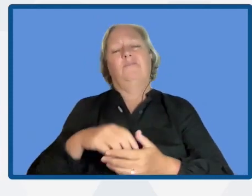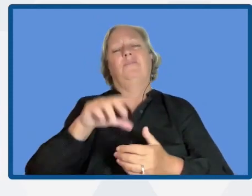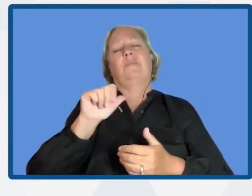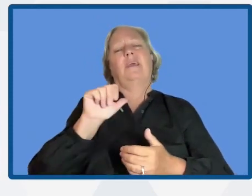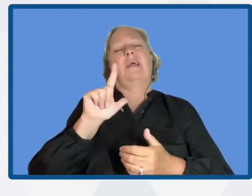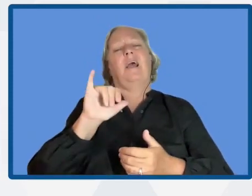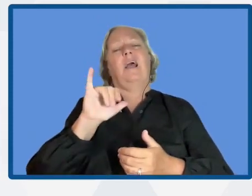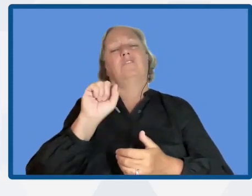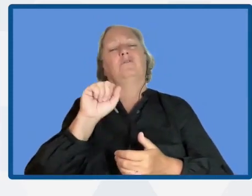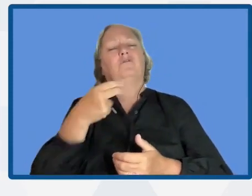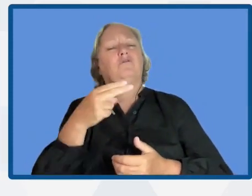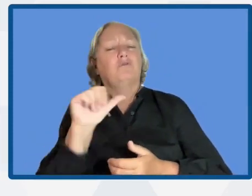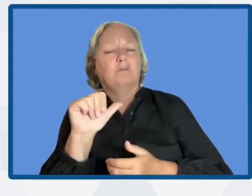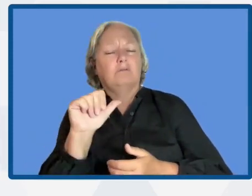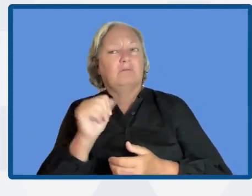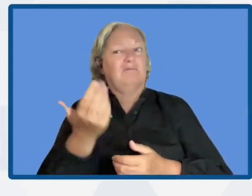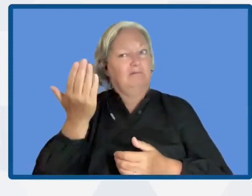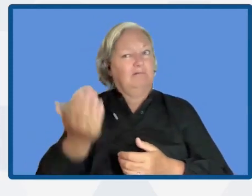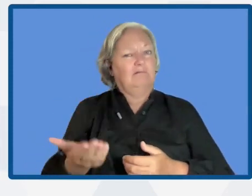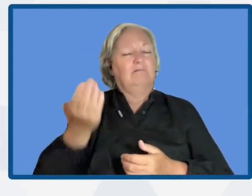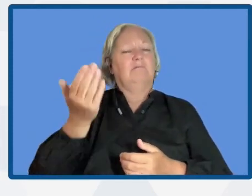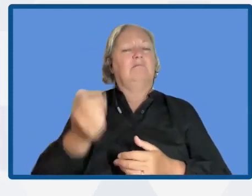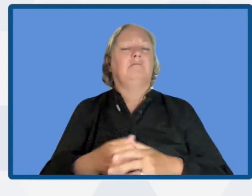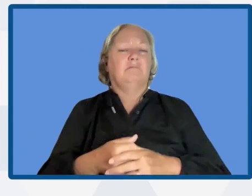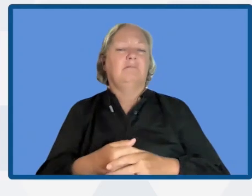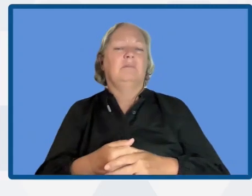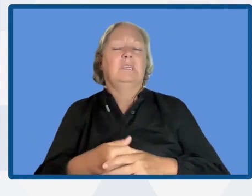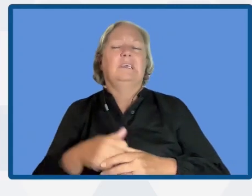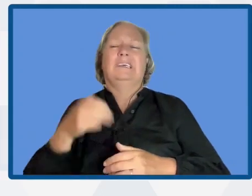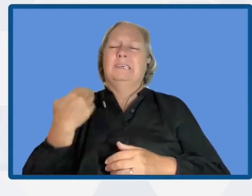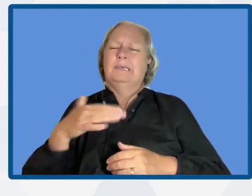this that seems very complex.